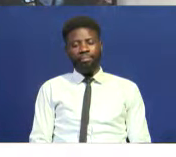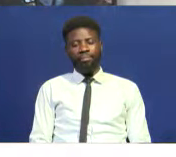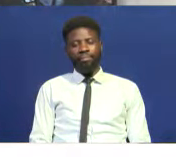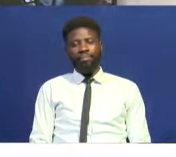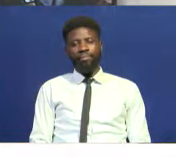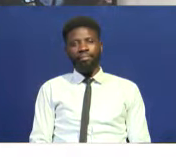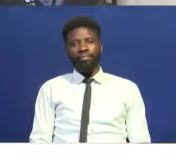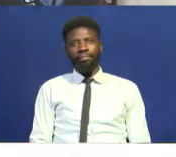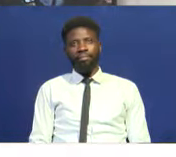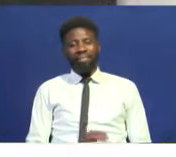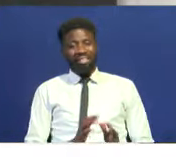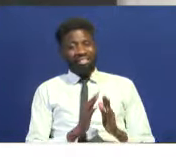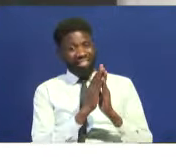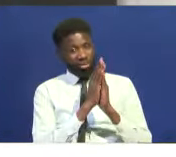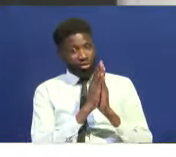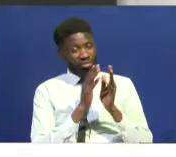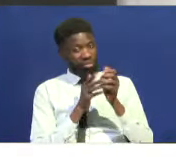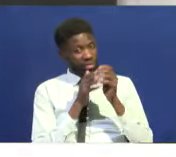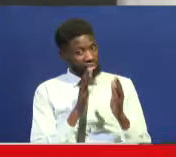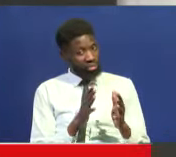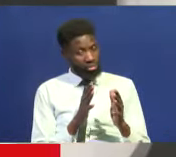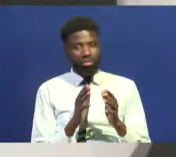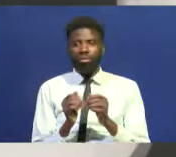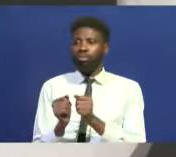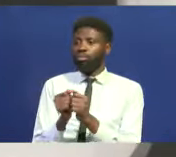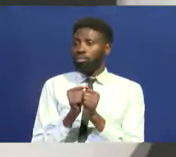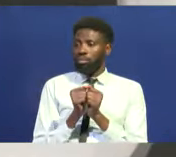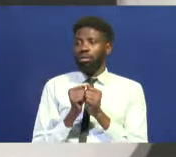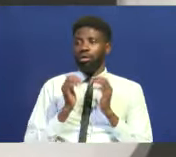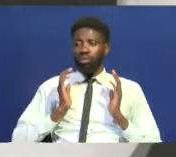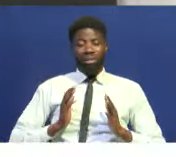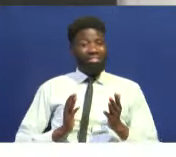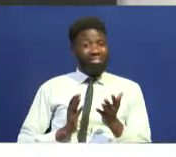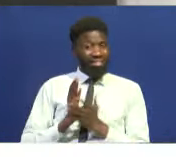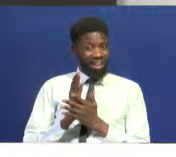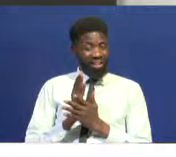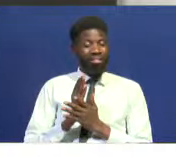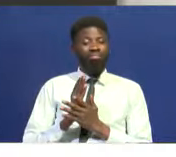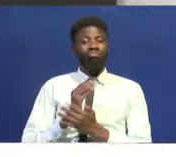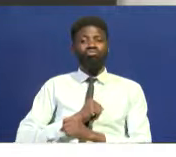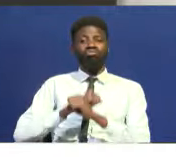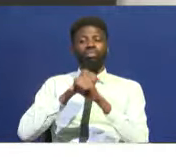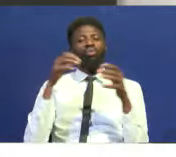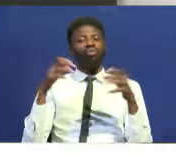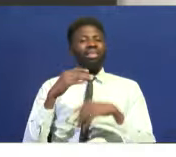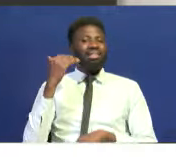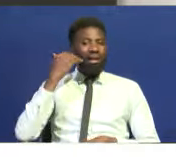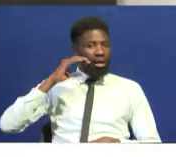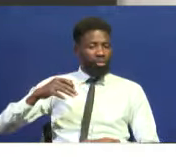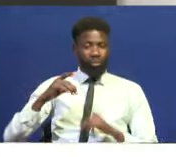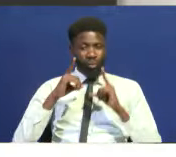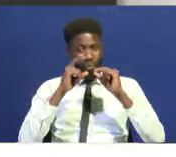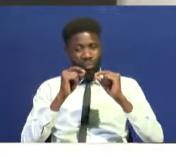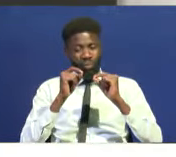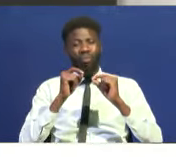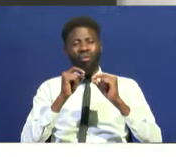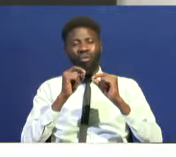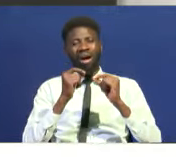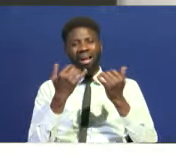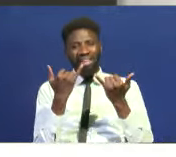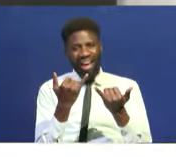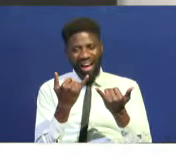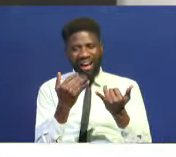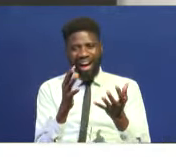faction of religious leaders and human rights defenders in Siaya County have condemned the rising cases of abductions and killings in the